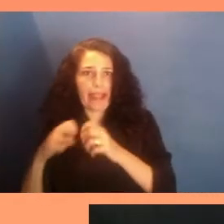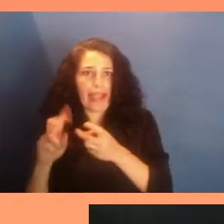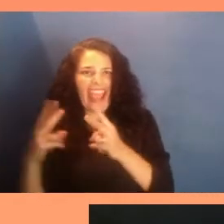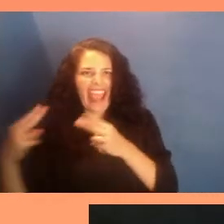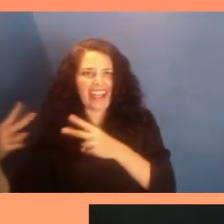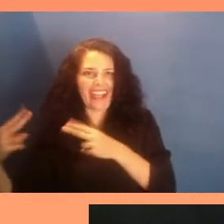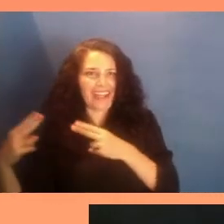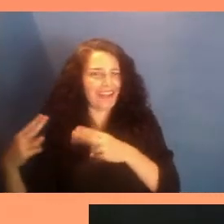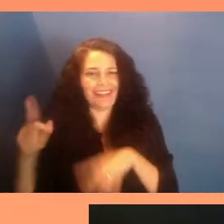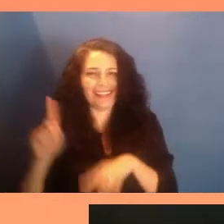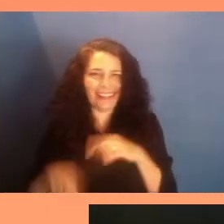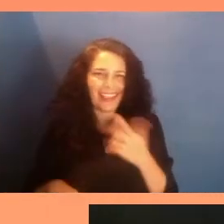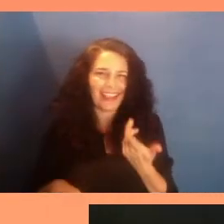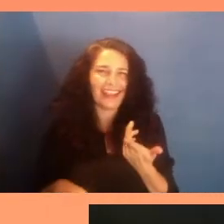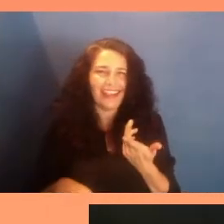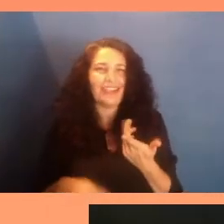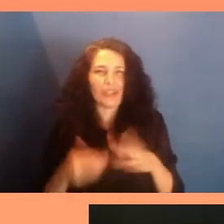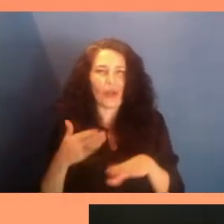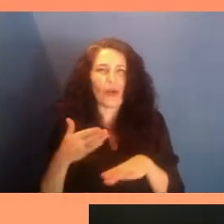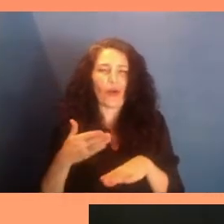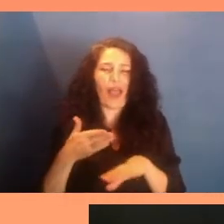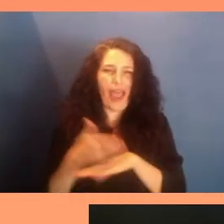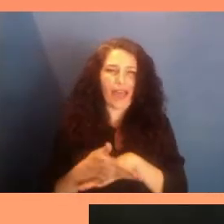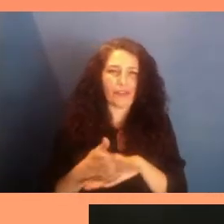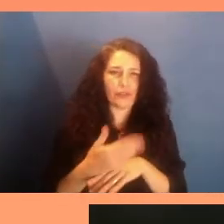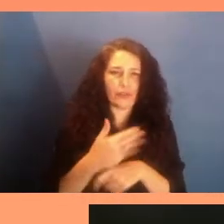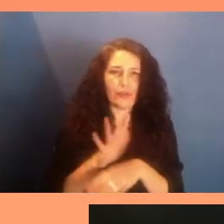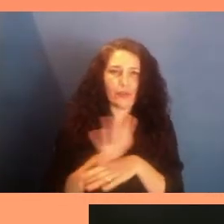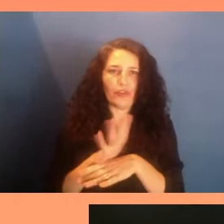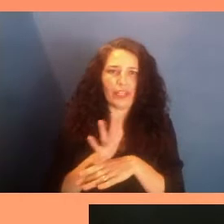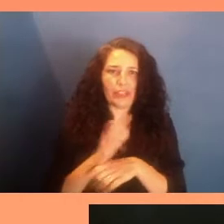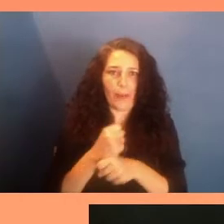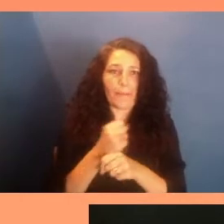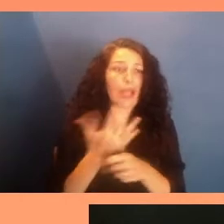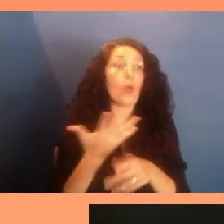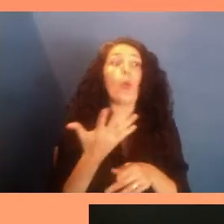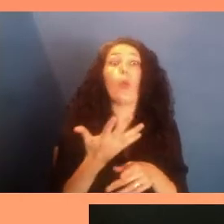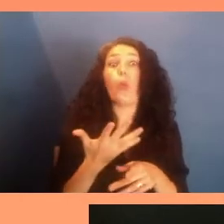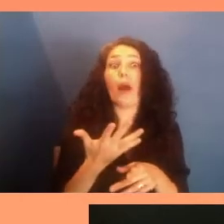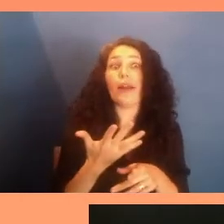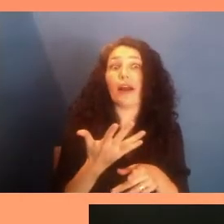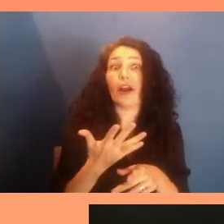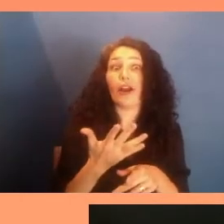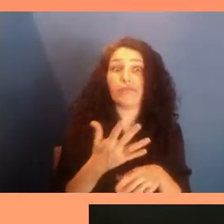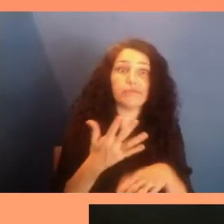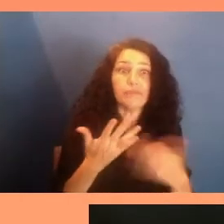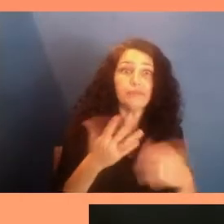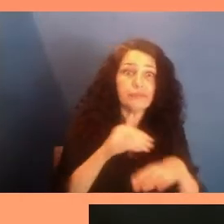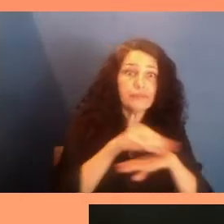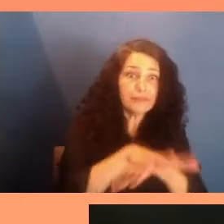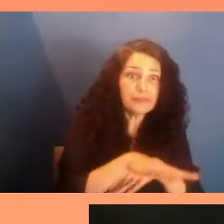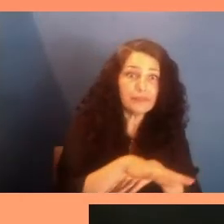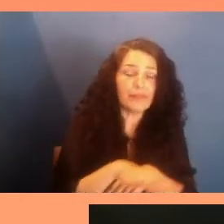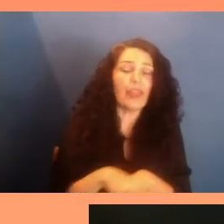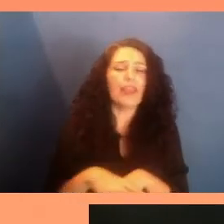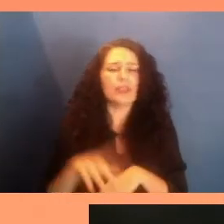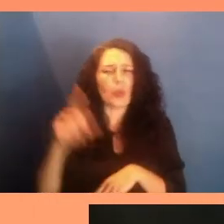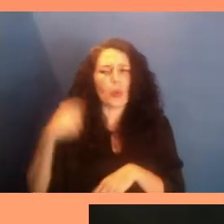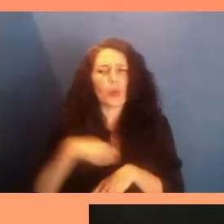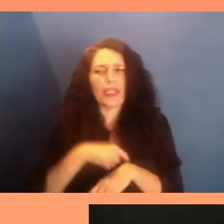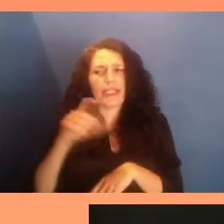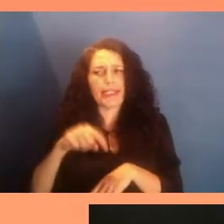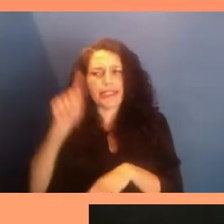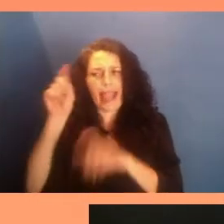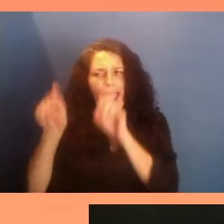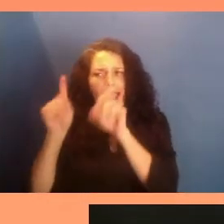after films have been made. And I think it's really important for us to think about how we can create something that allows us to ask these questions, to